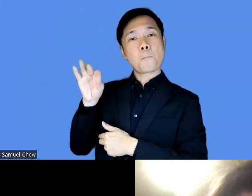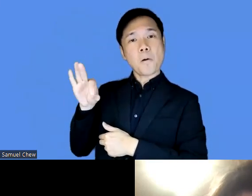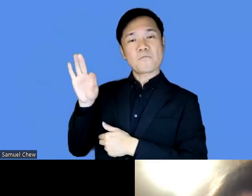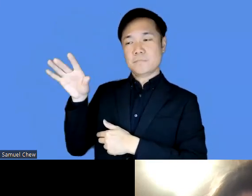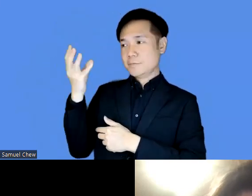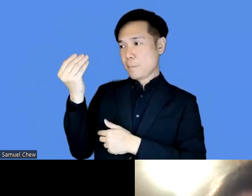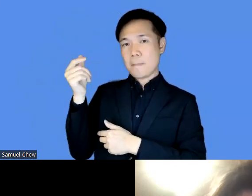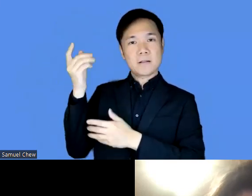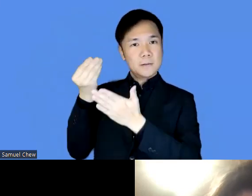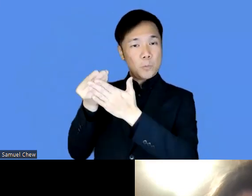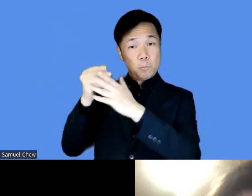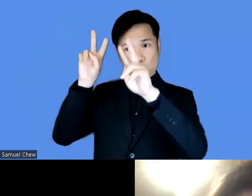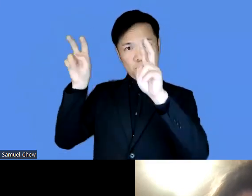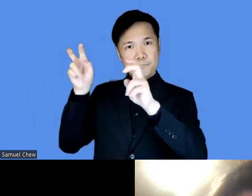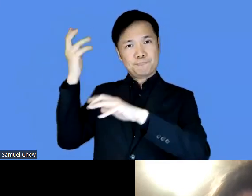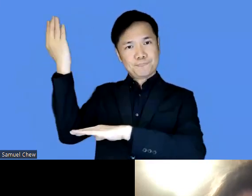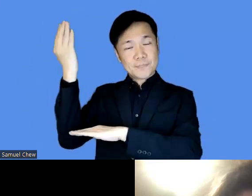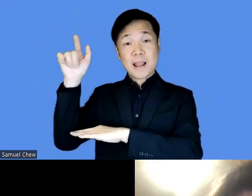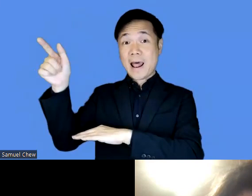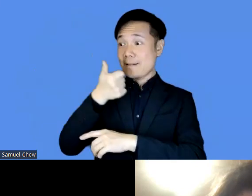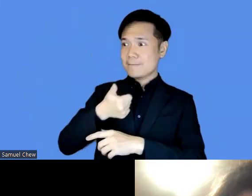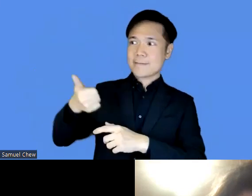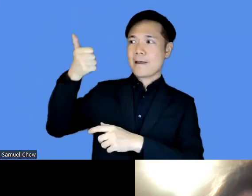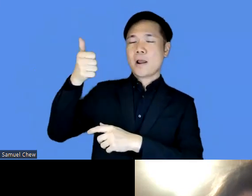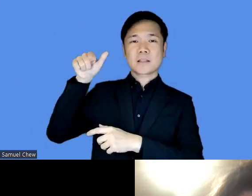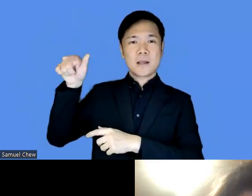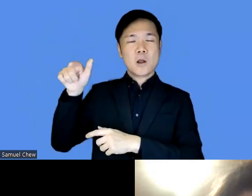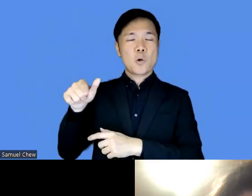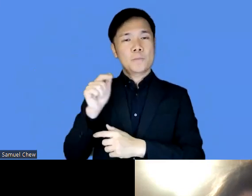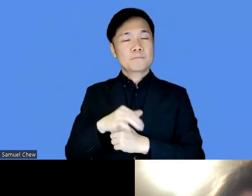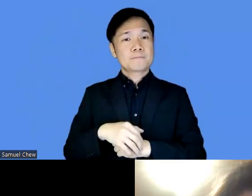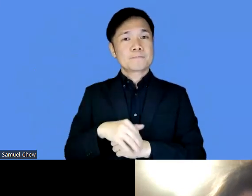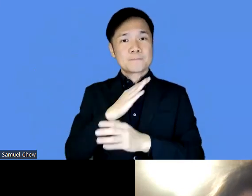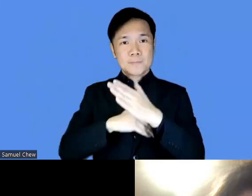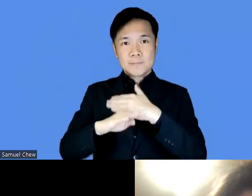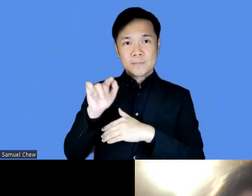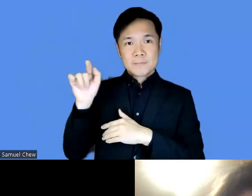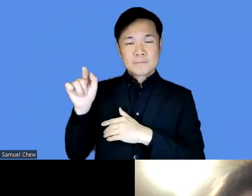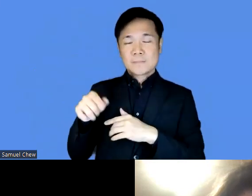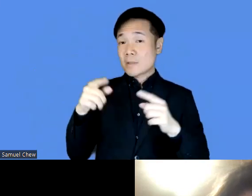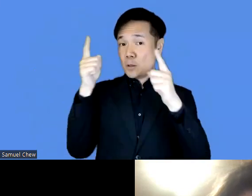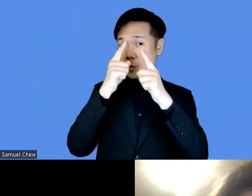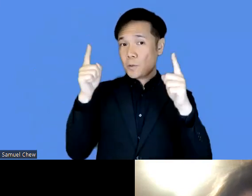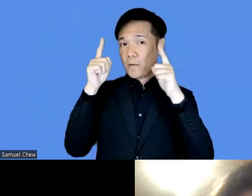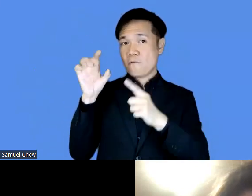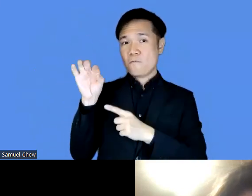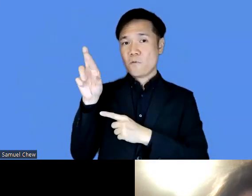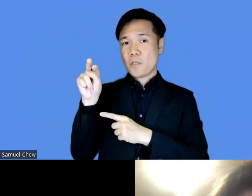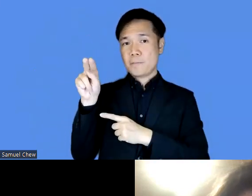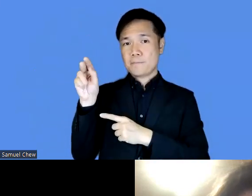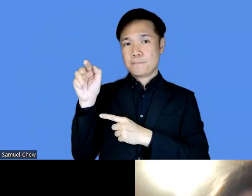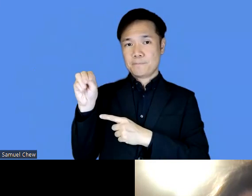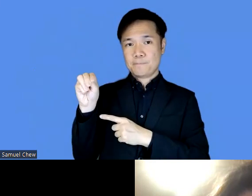of the Disability and Data Consortium from Fordham University. But even